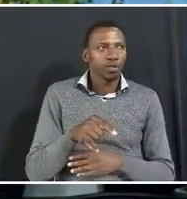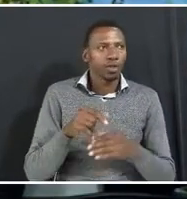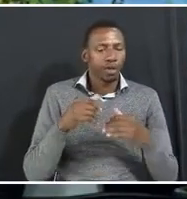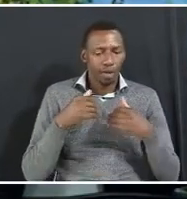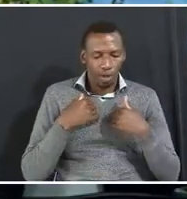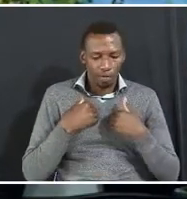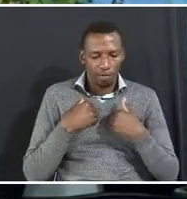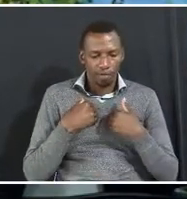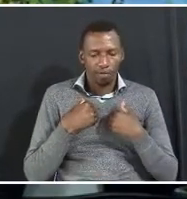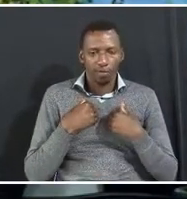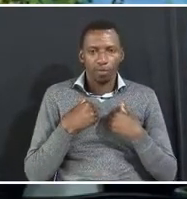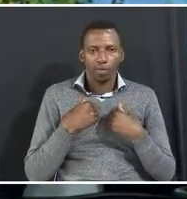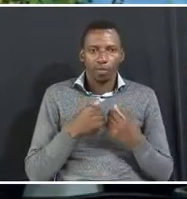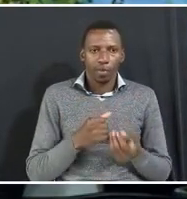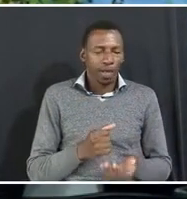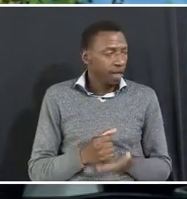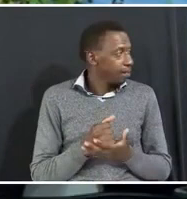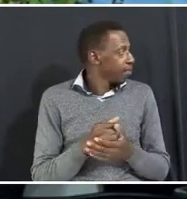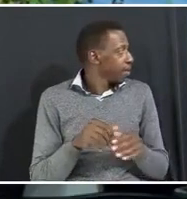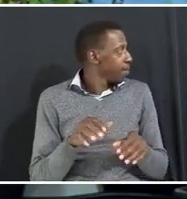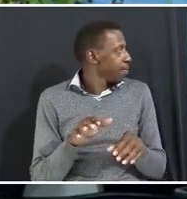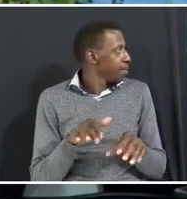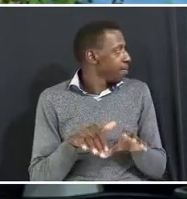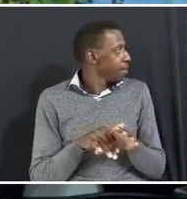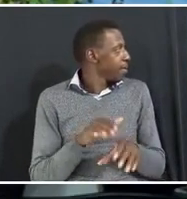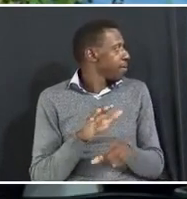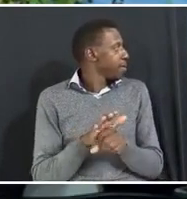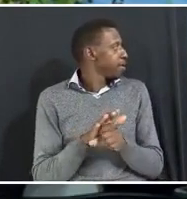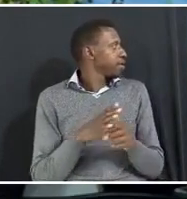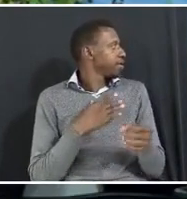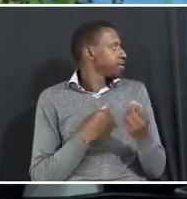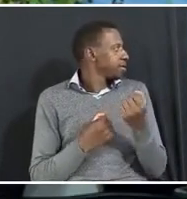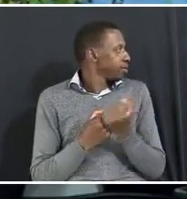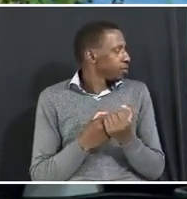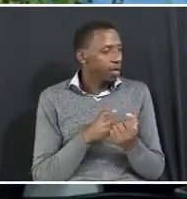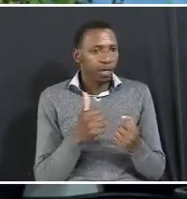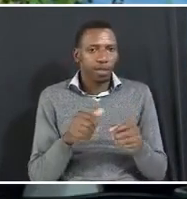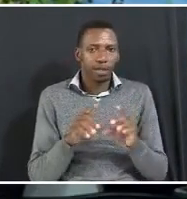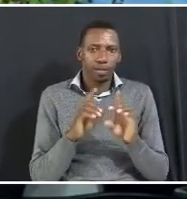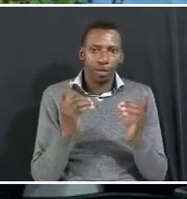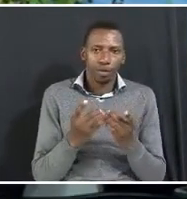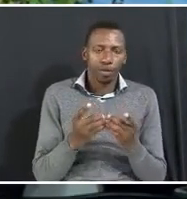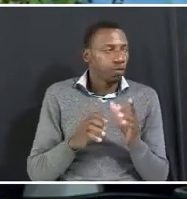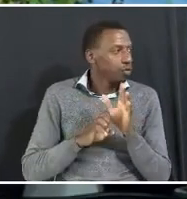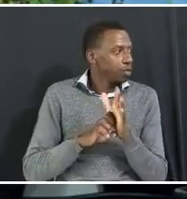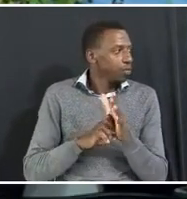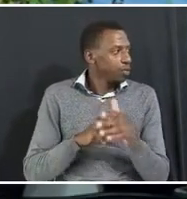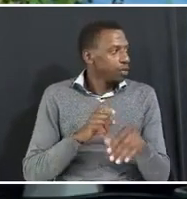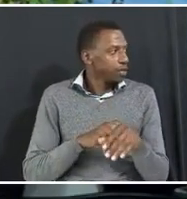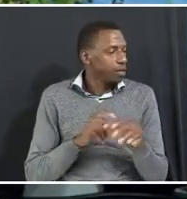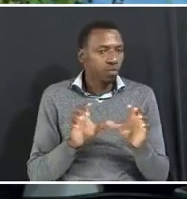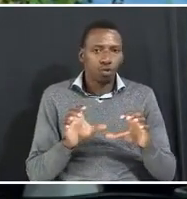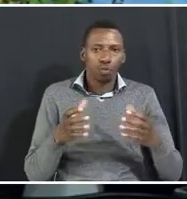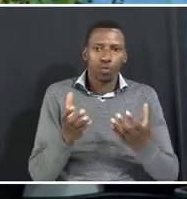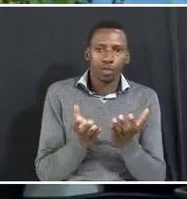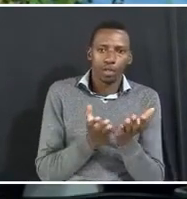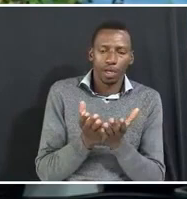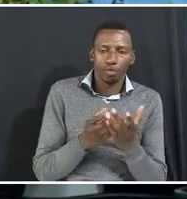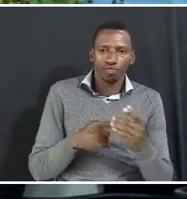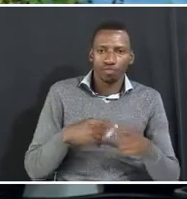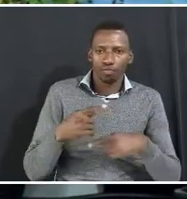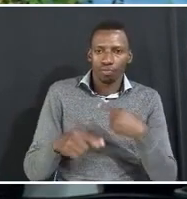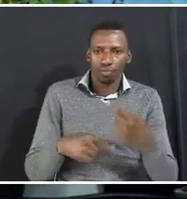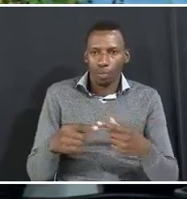many members and also support other departments. For example, when the community service is going out there